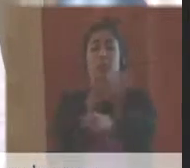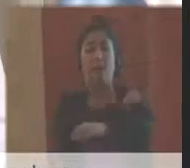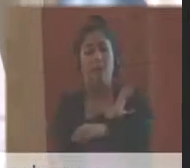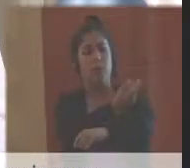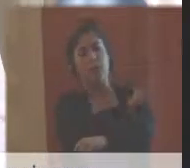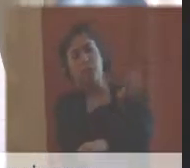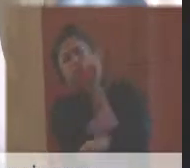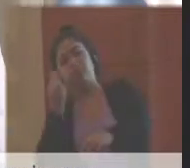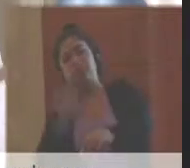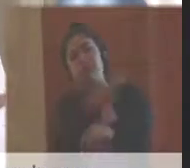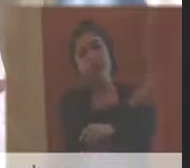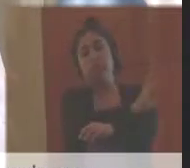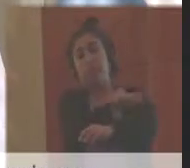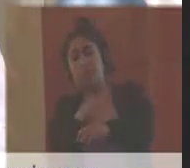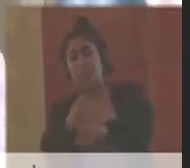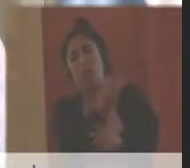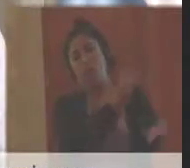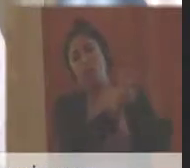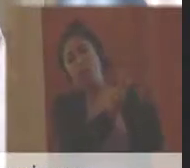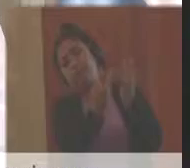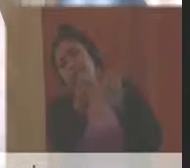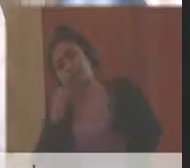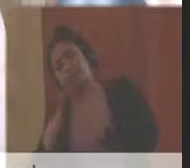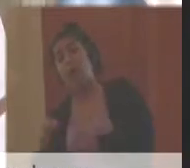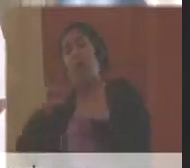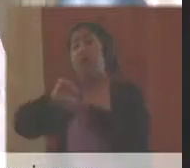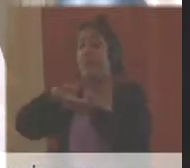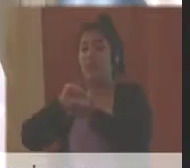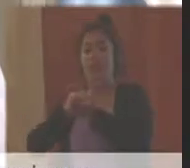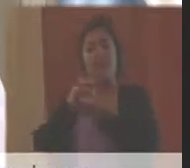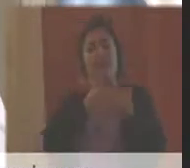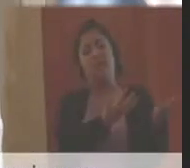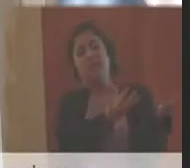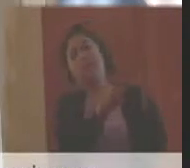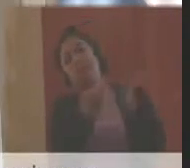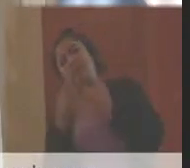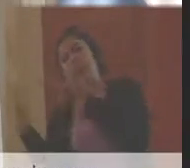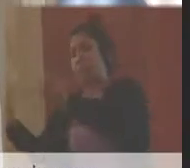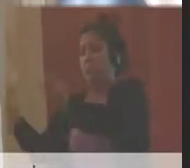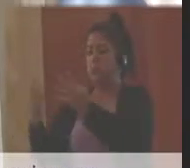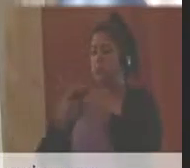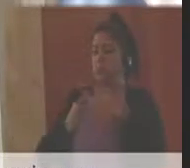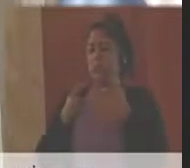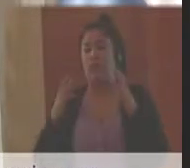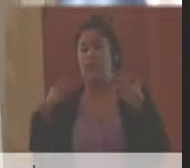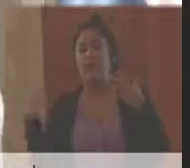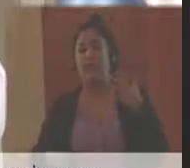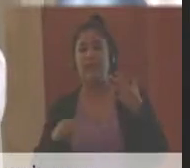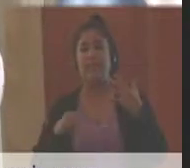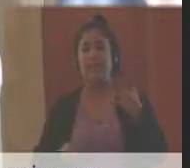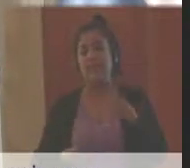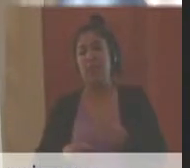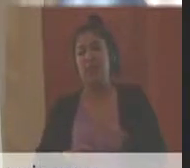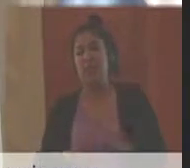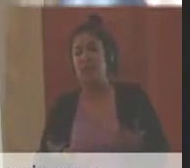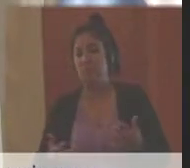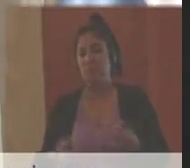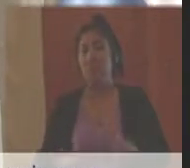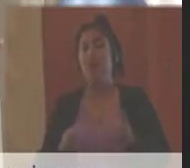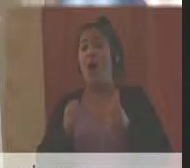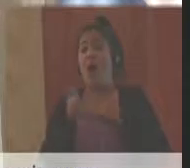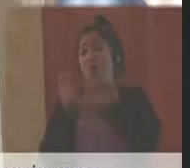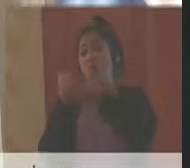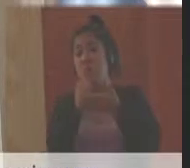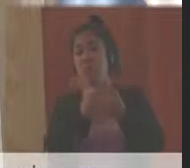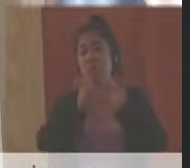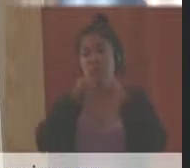has been heightened by the internal processes of migrations with very little regulations and lack of social services. This